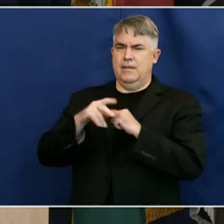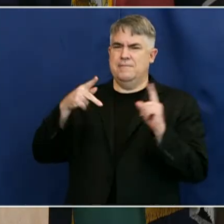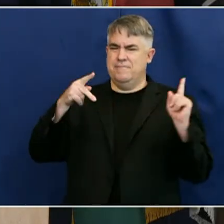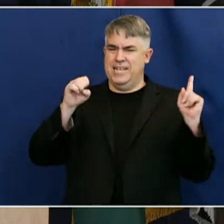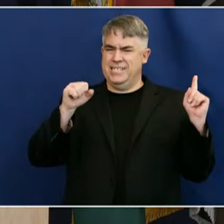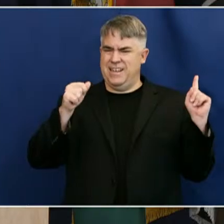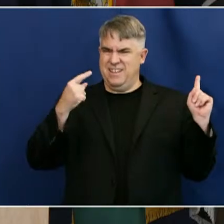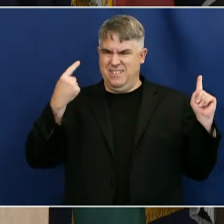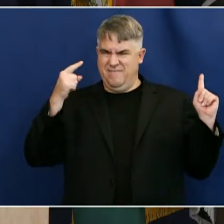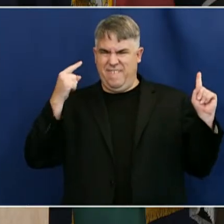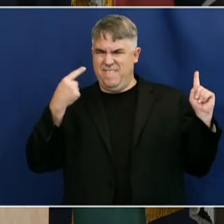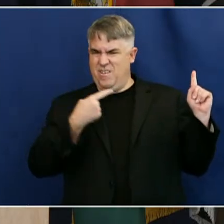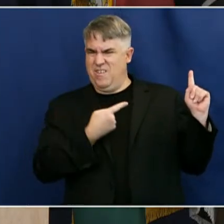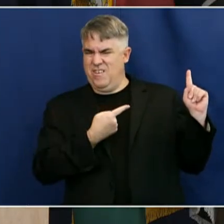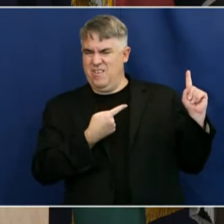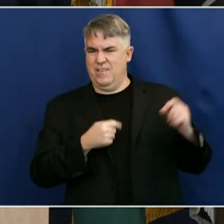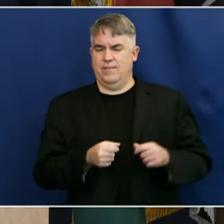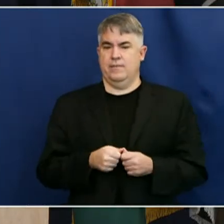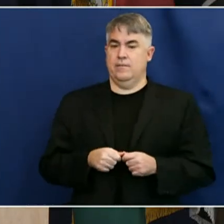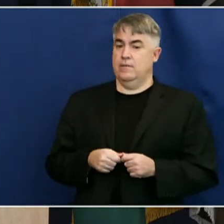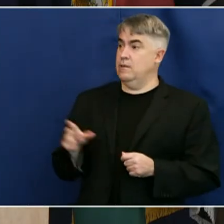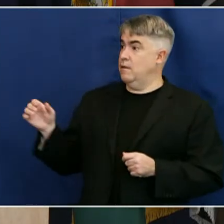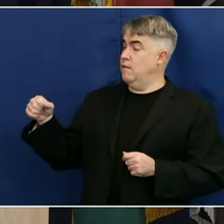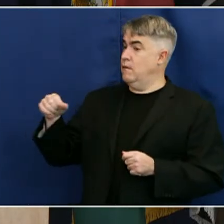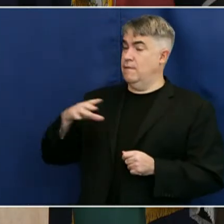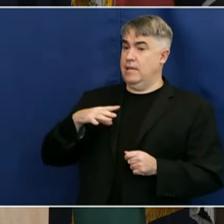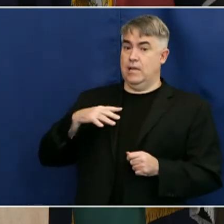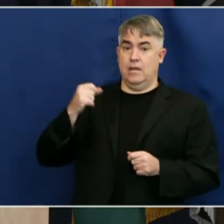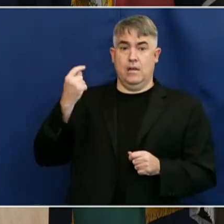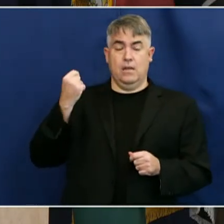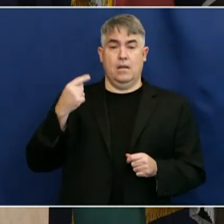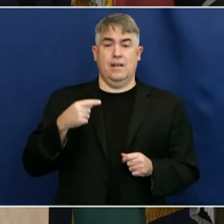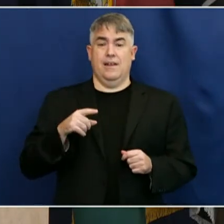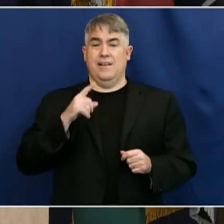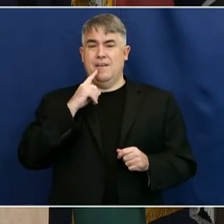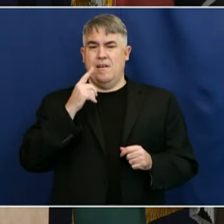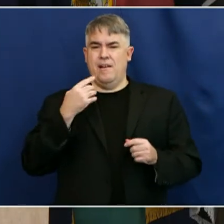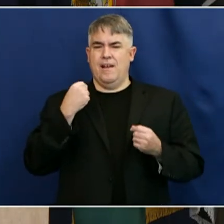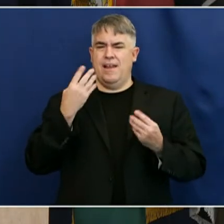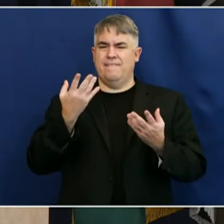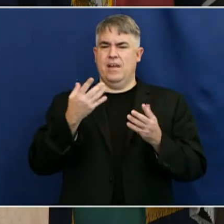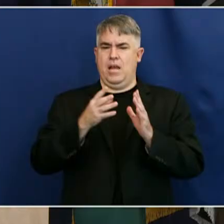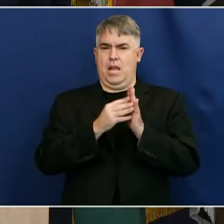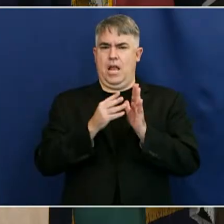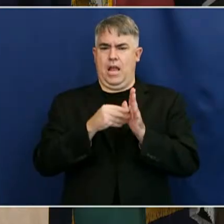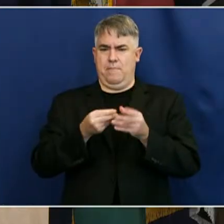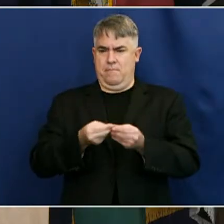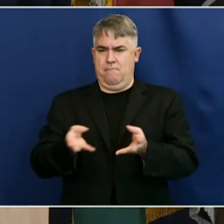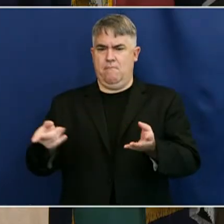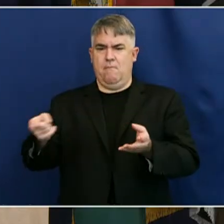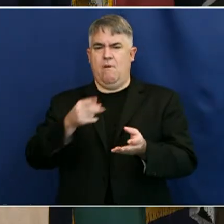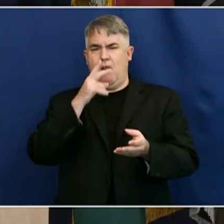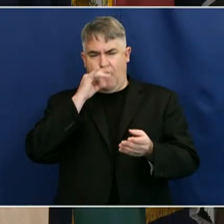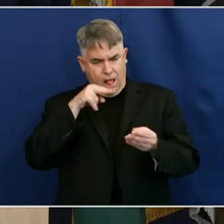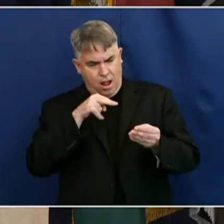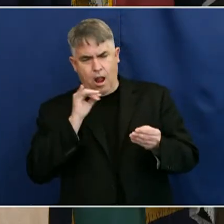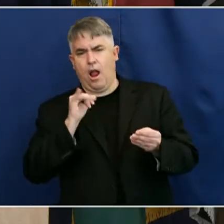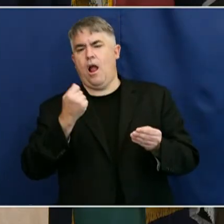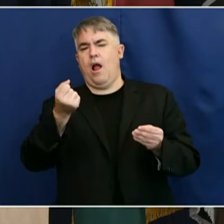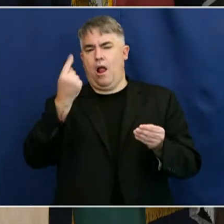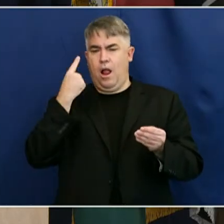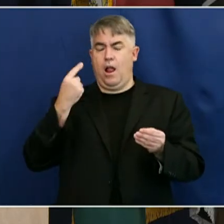the media outreach, and we can get you copies of the ads that are out there and they're running, combination of media